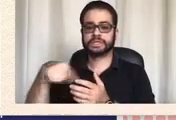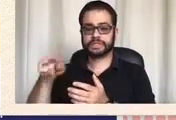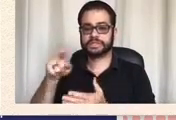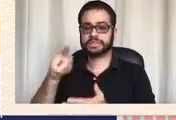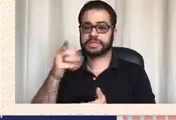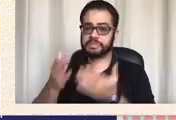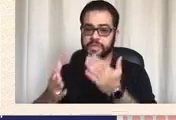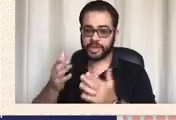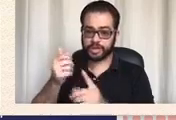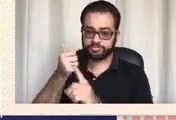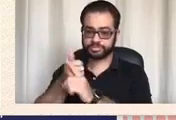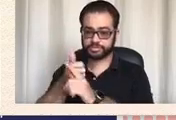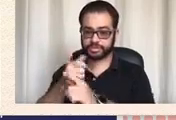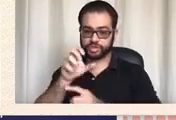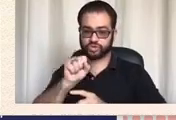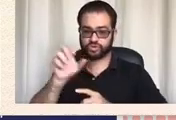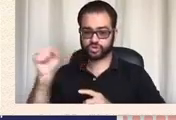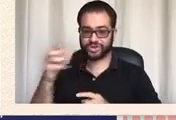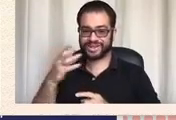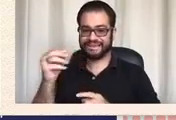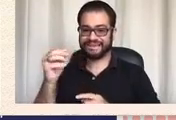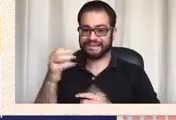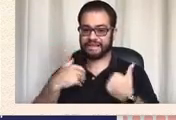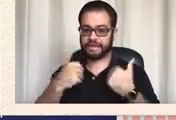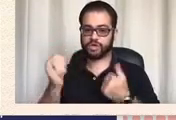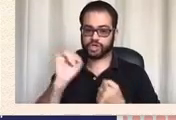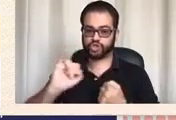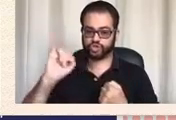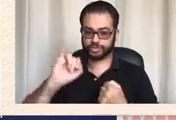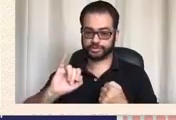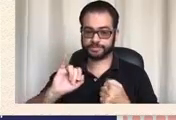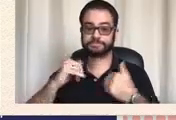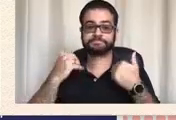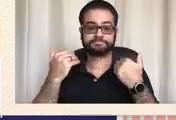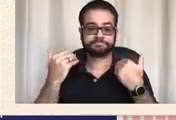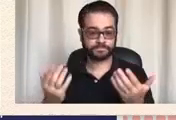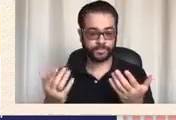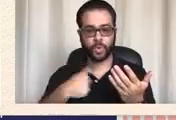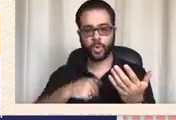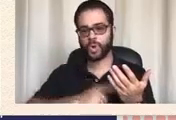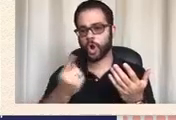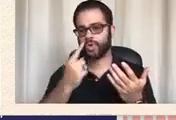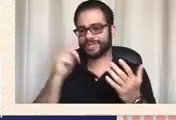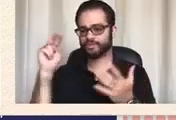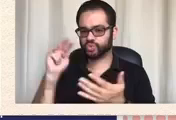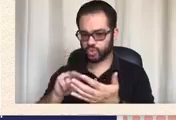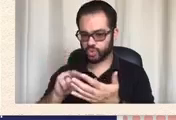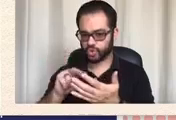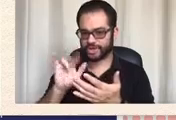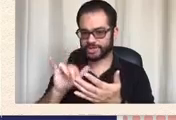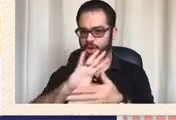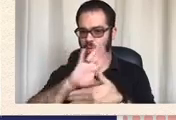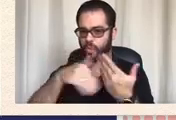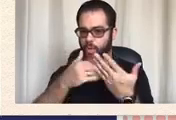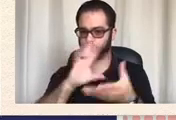and healthcare benefits. So we always have to look at those things all together.